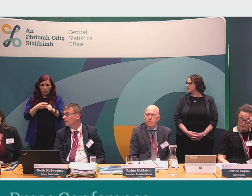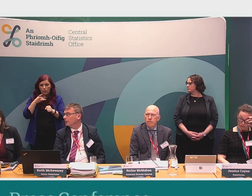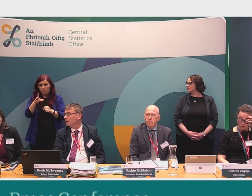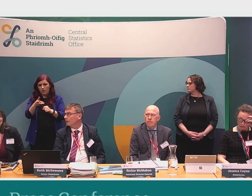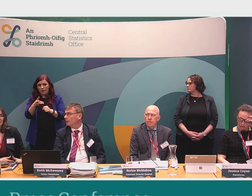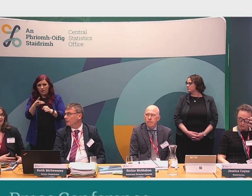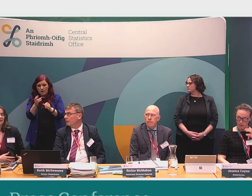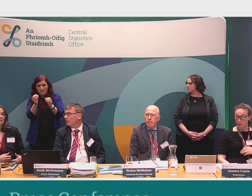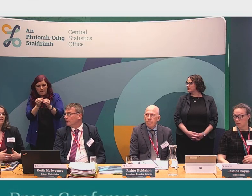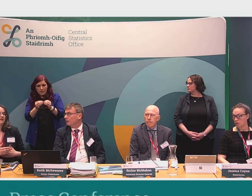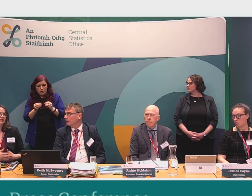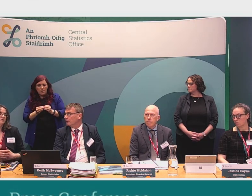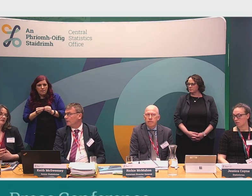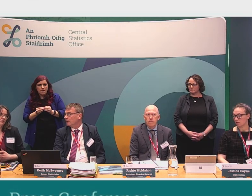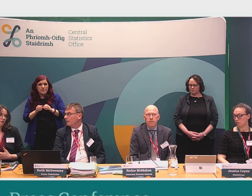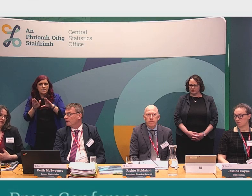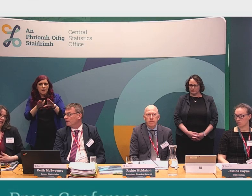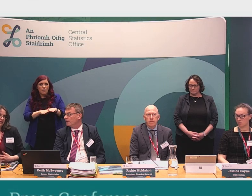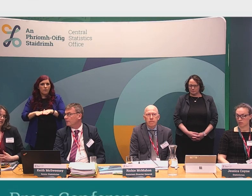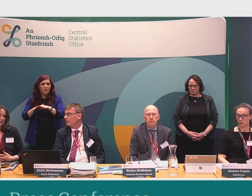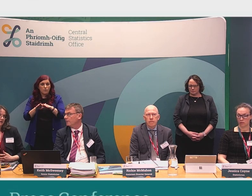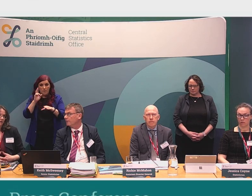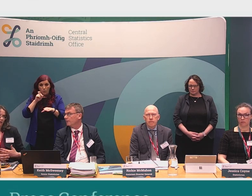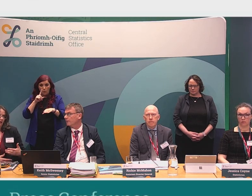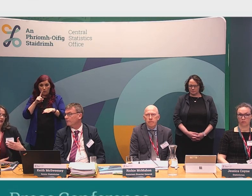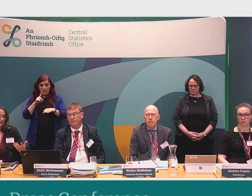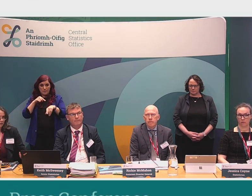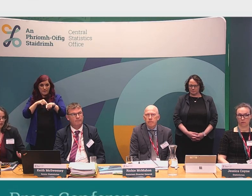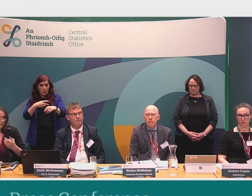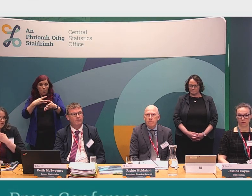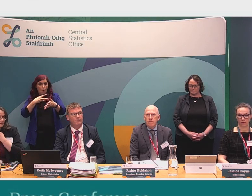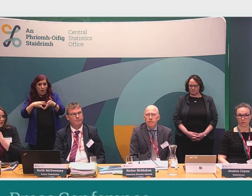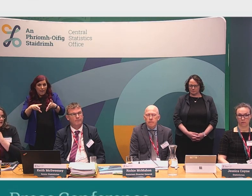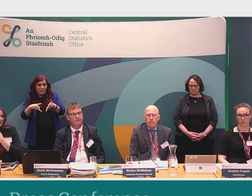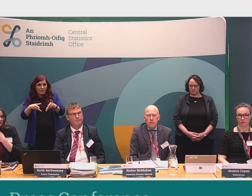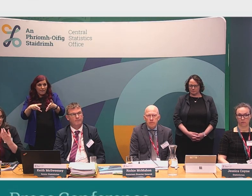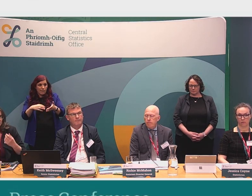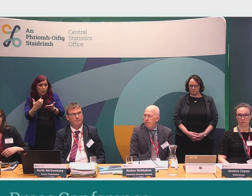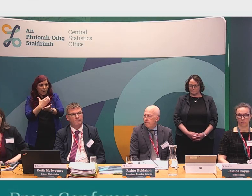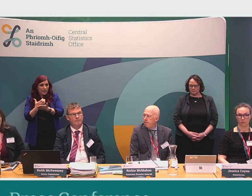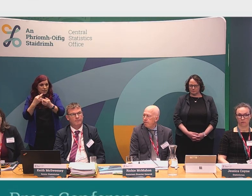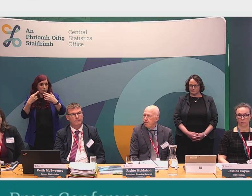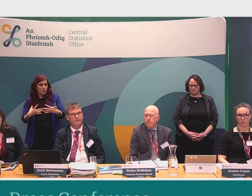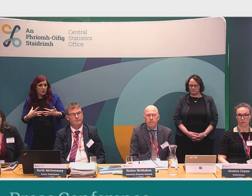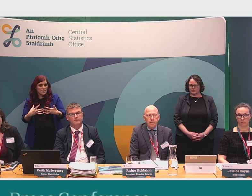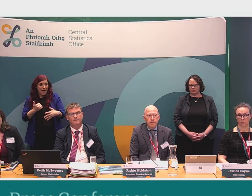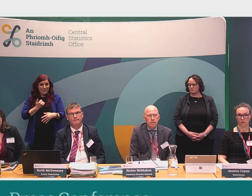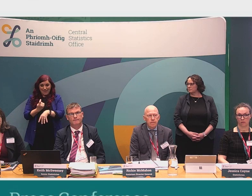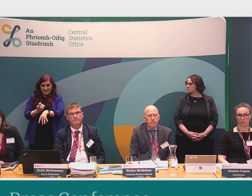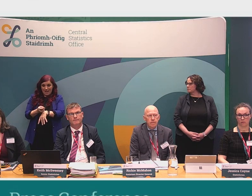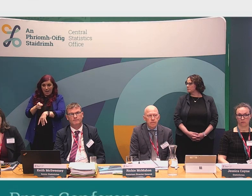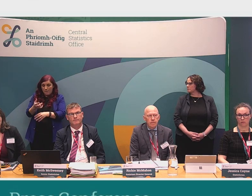their demographic information at the time the survey was collected. So again, like that for people with disabilities as well, something to factor in when we're looking at